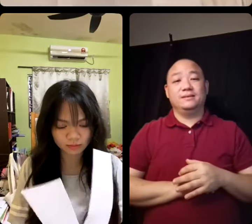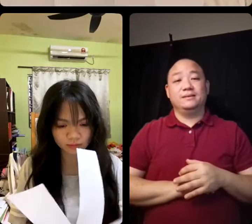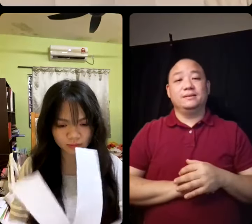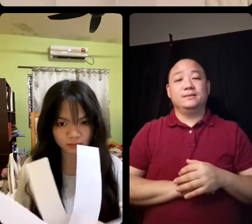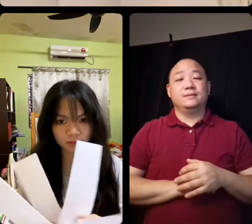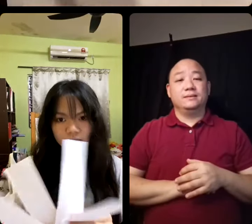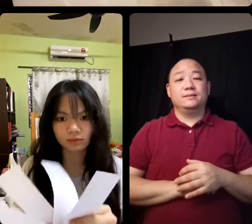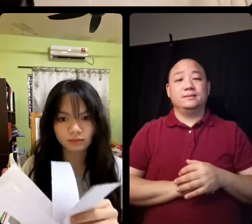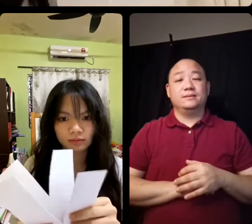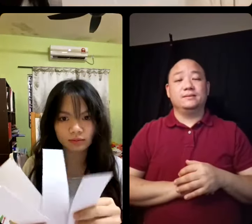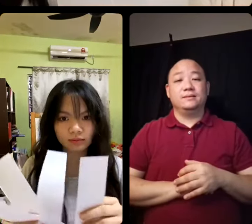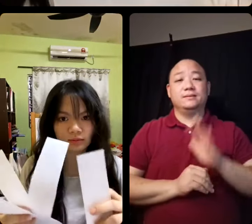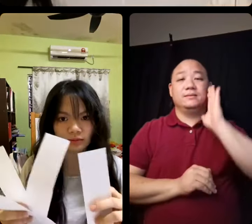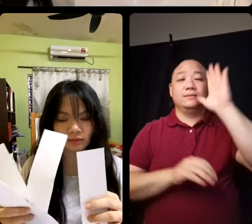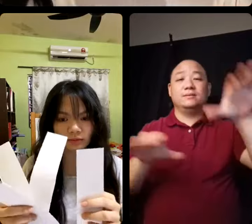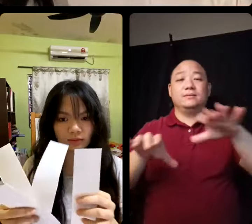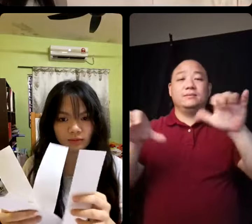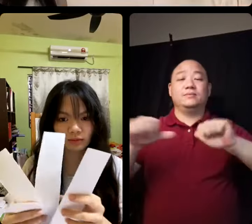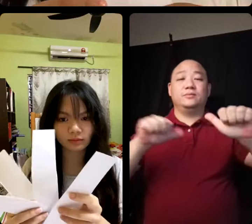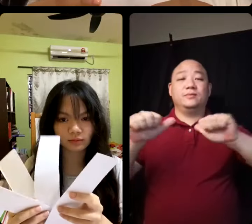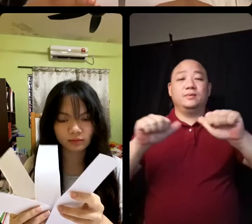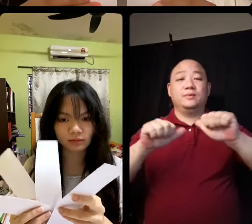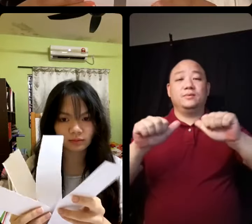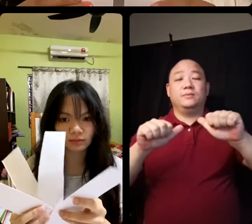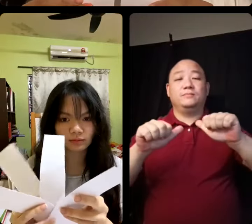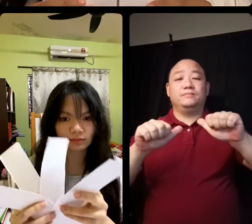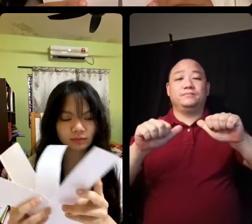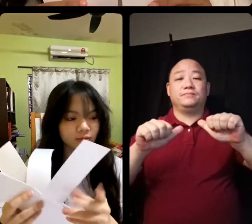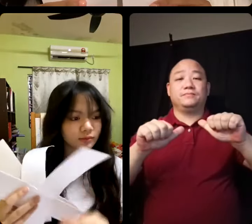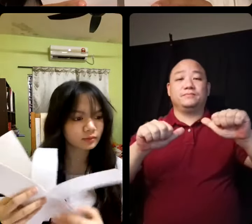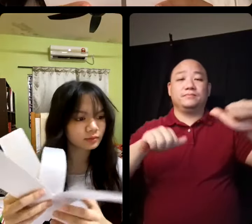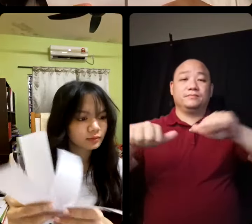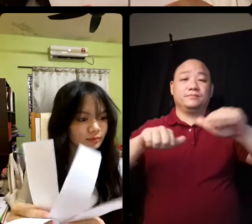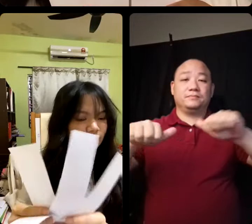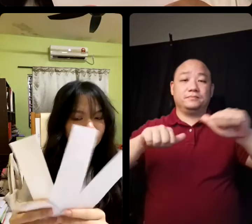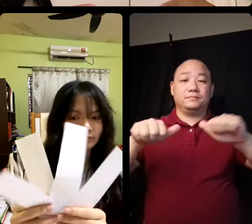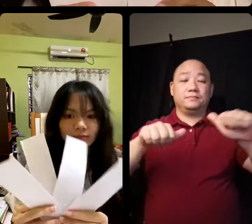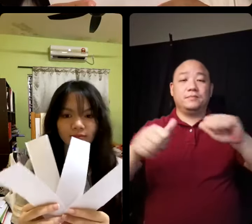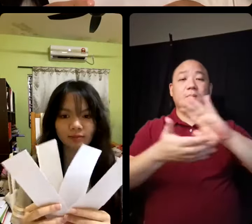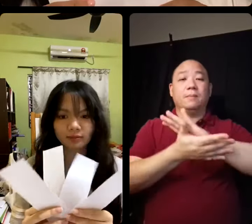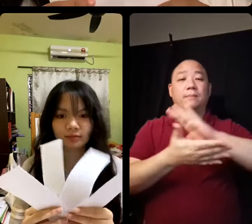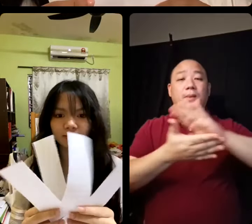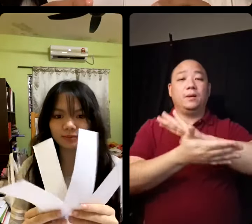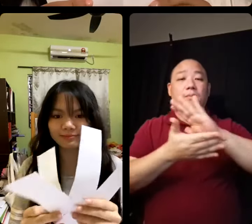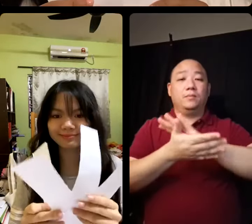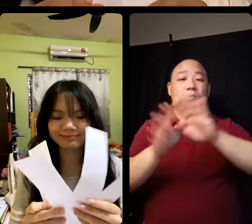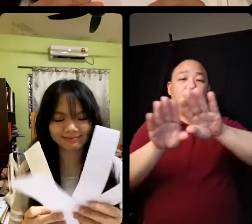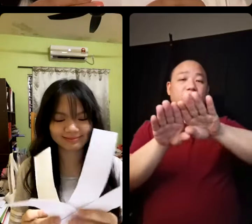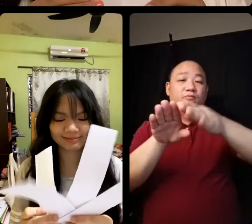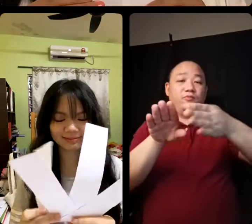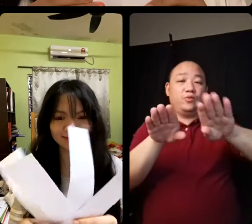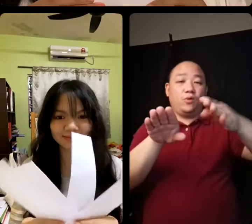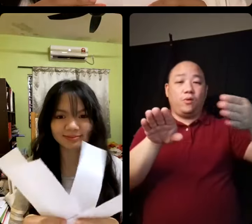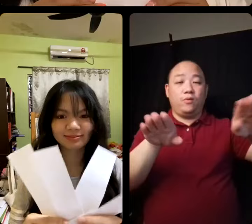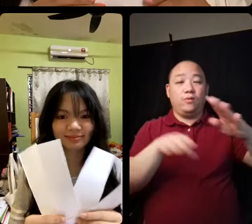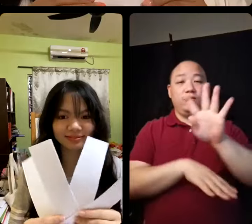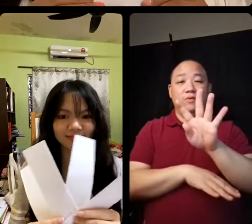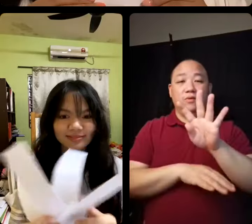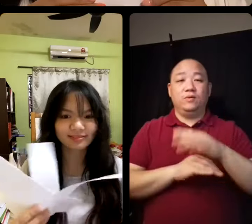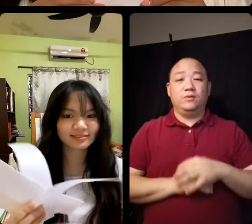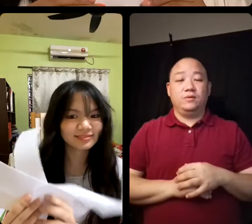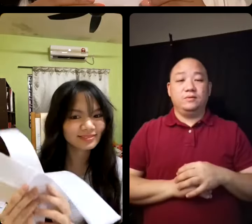this paper into 4 stripes like this. Okay, 4 paper stripes. Yay, and I can see Felicia